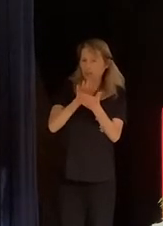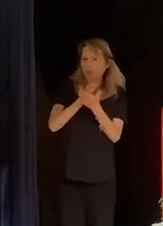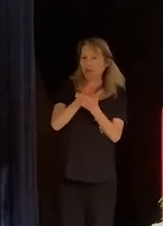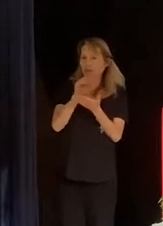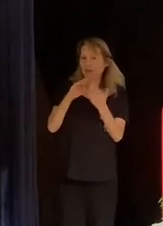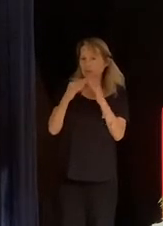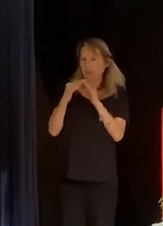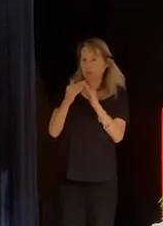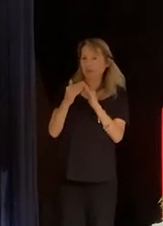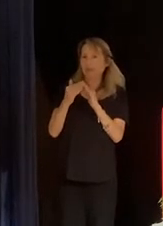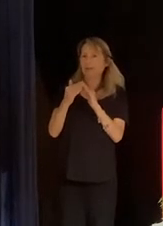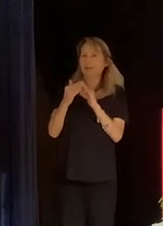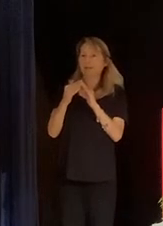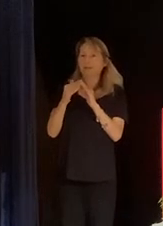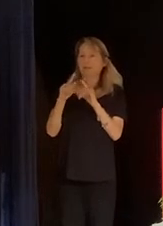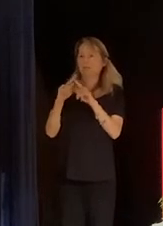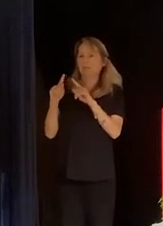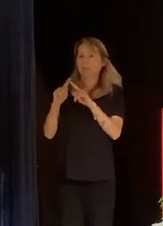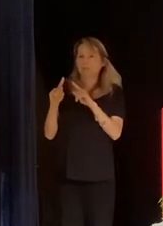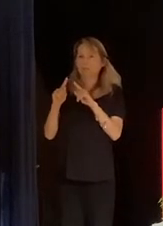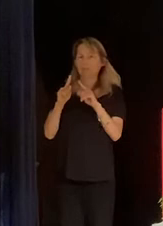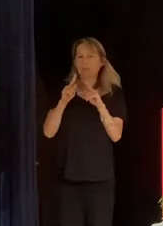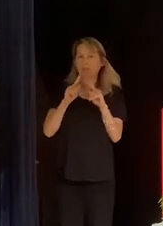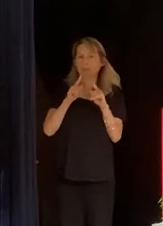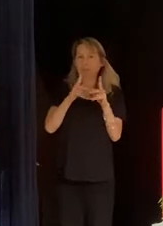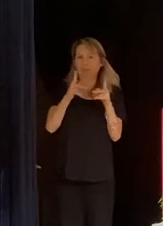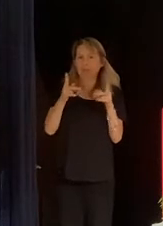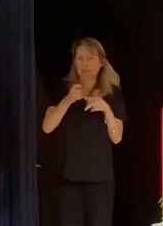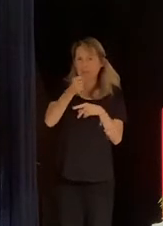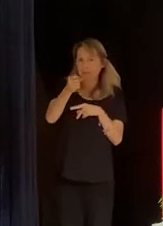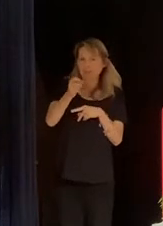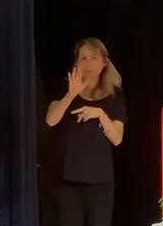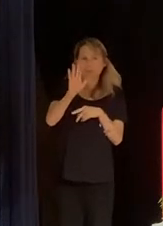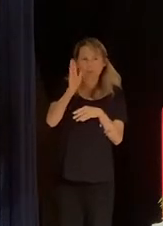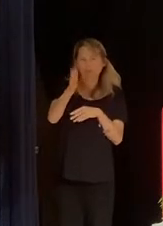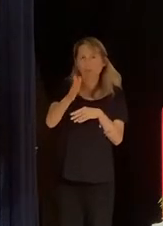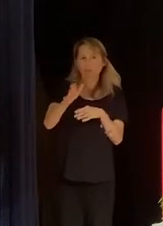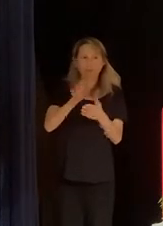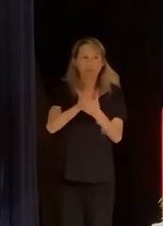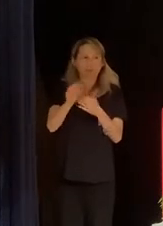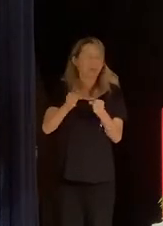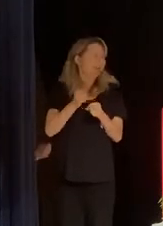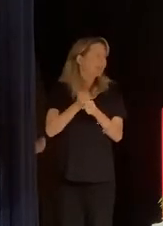community called placements through the school career.